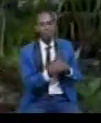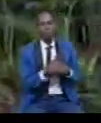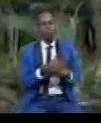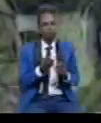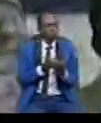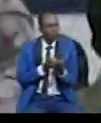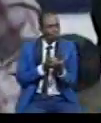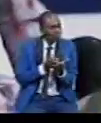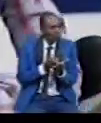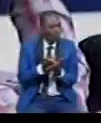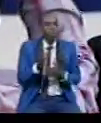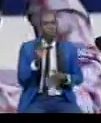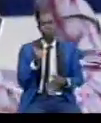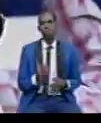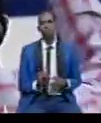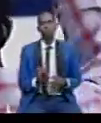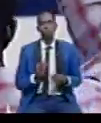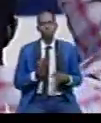wholeheartedly,